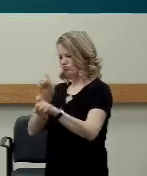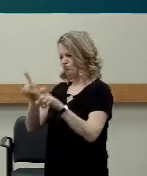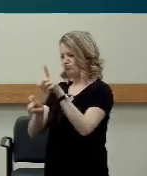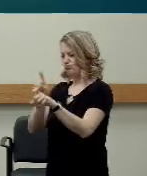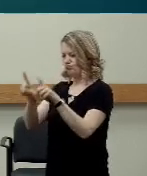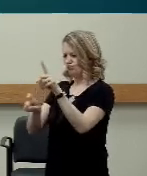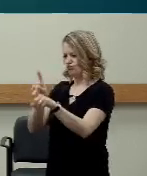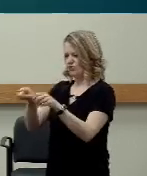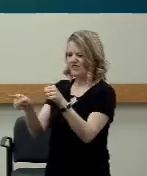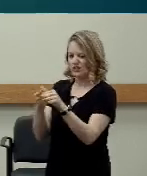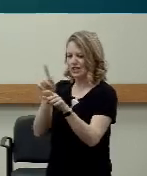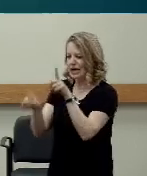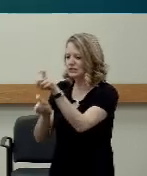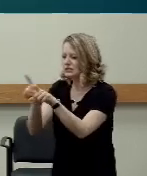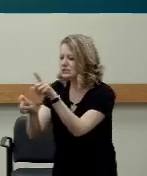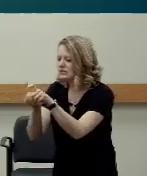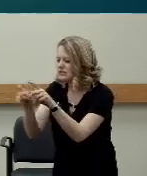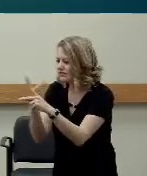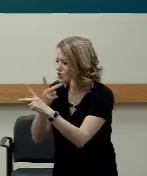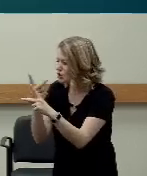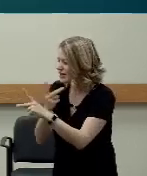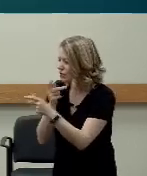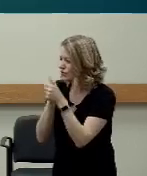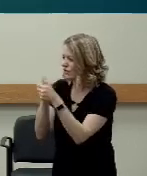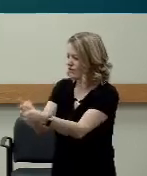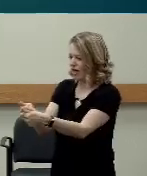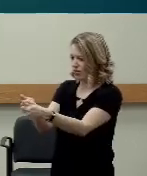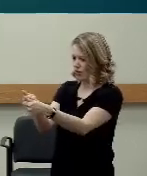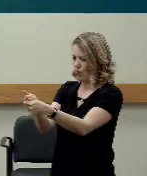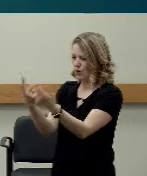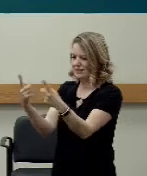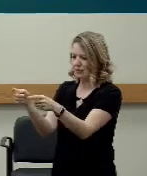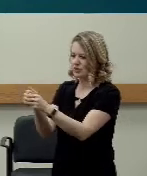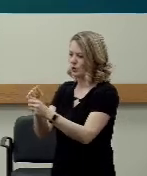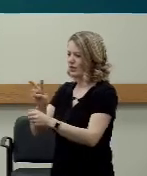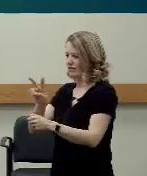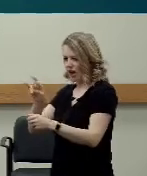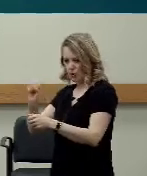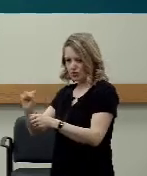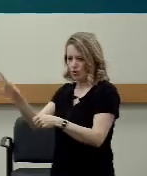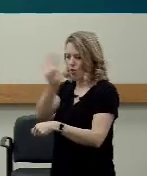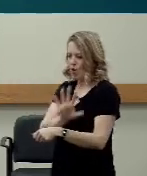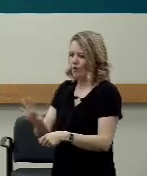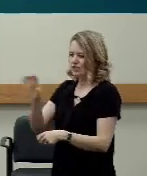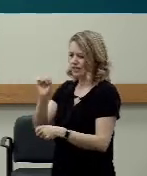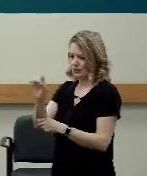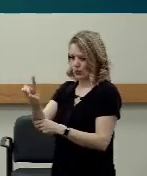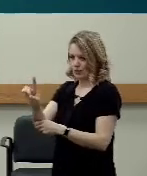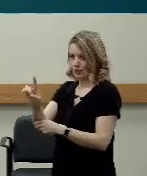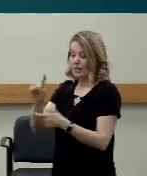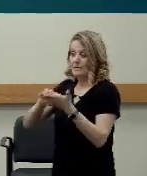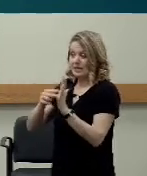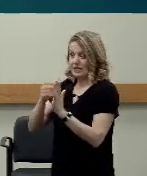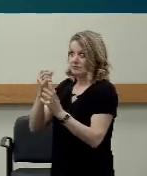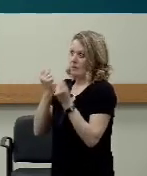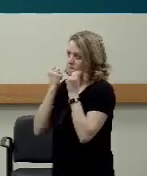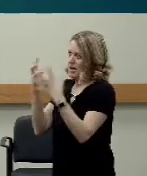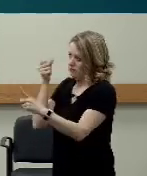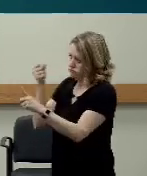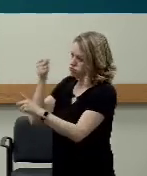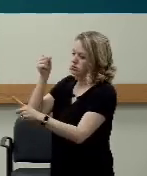the viral activity and the symptoms in our state. So that means when we have some outbreaks in Sioux Falls